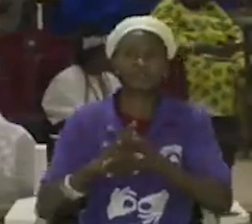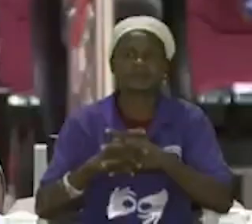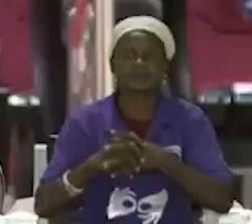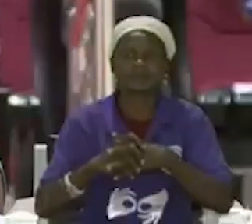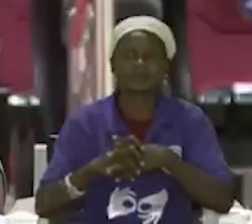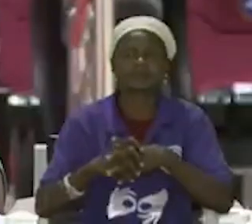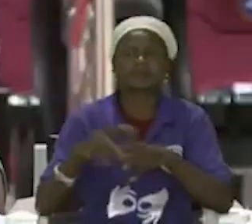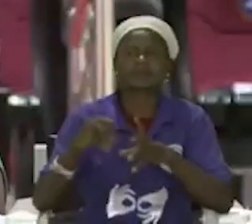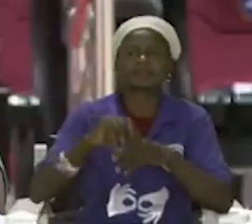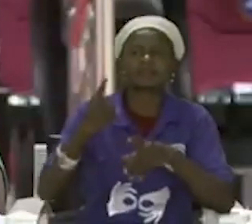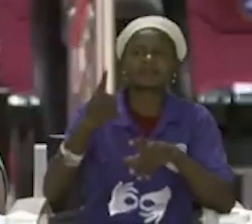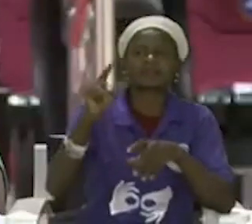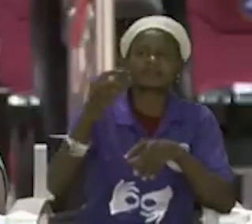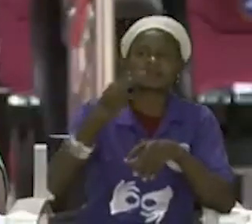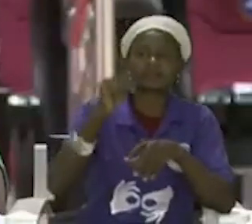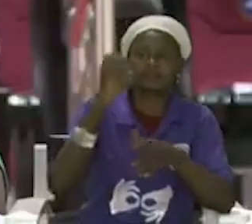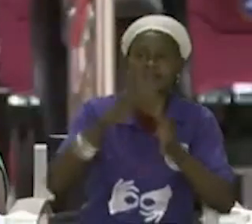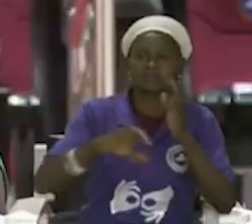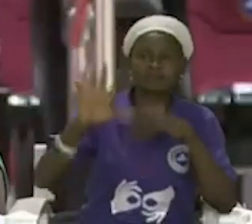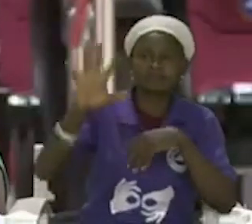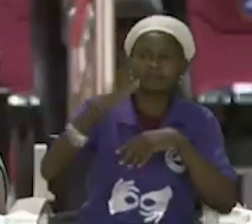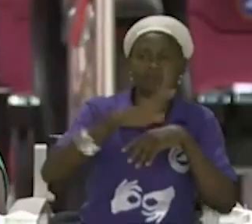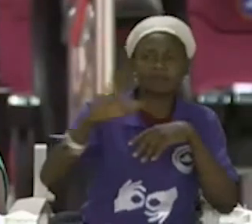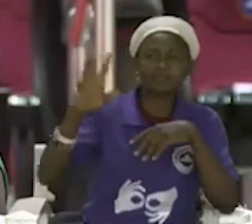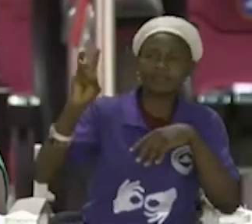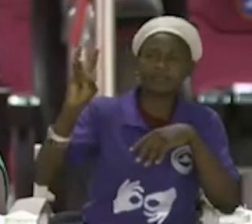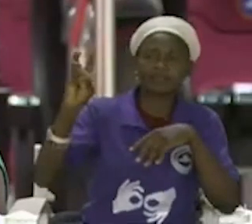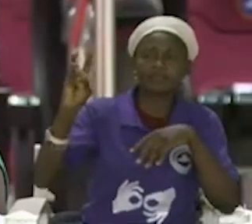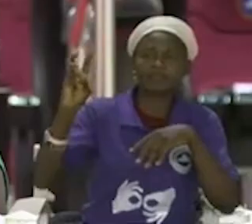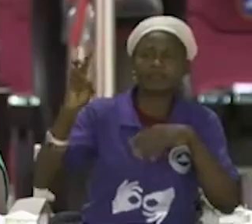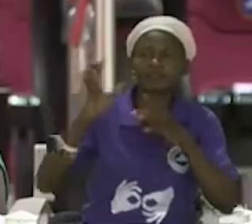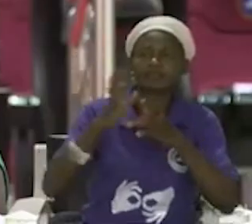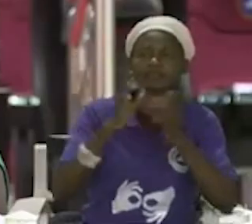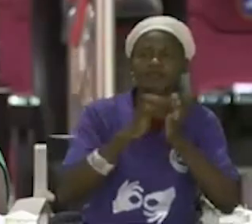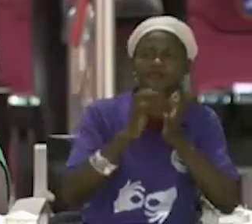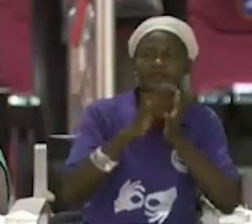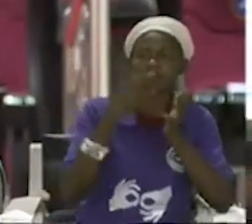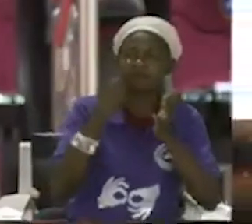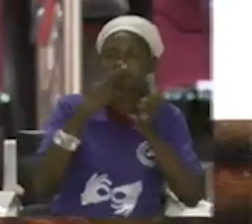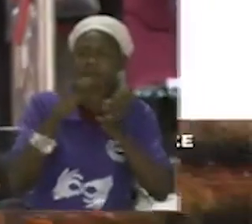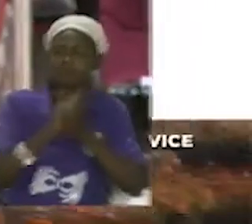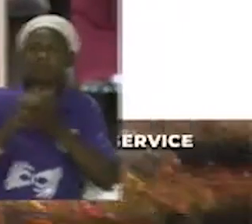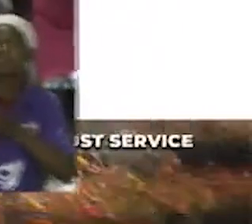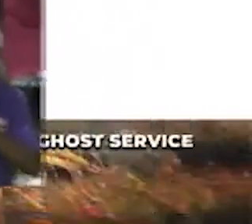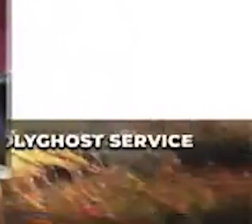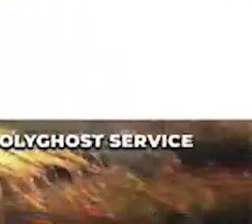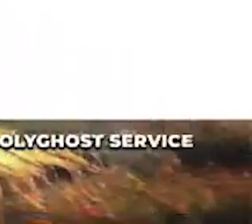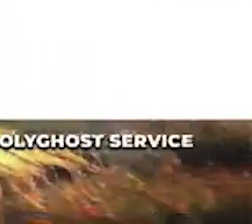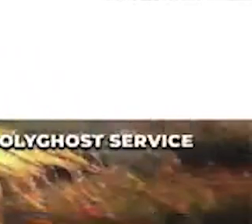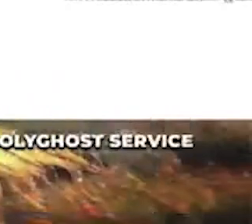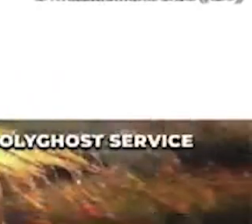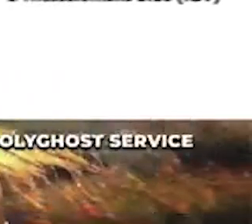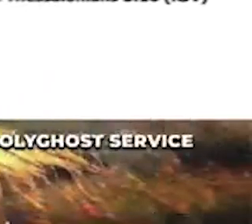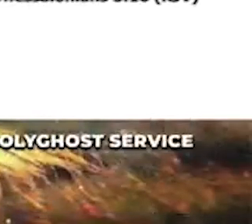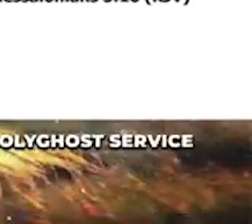In 1 Thessalonians chapter 5, verse 16, the Bible says, rejoice evermore.